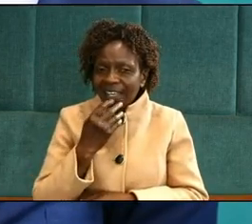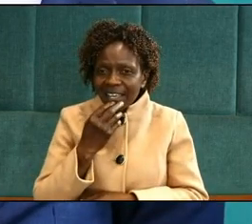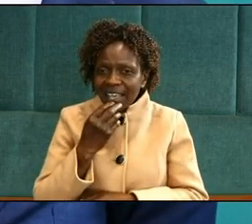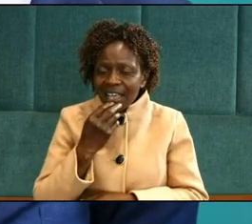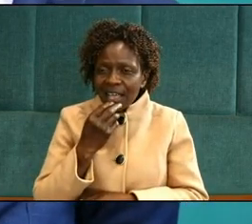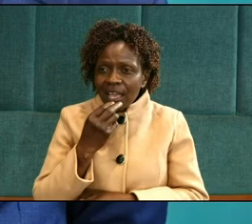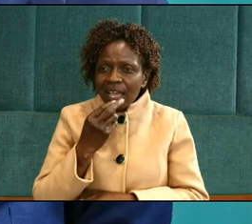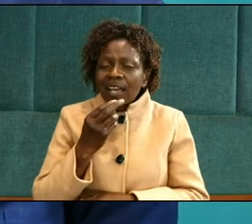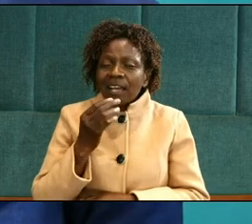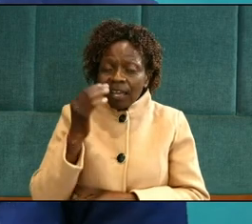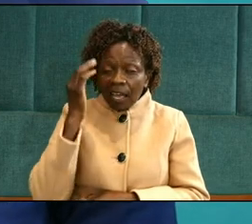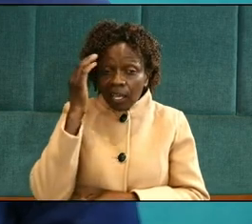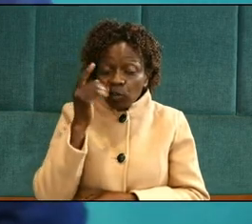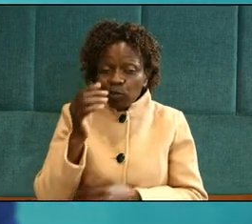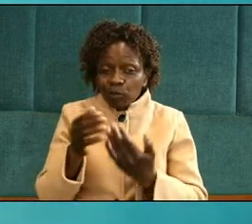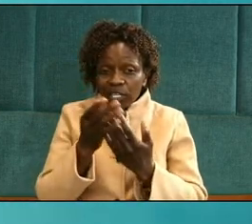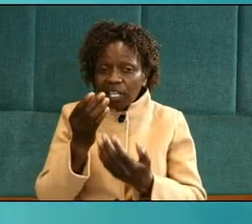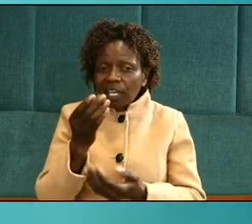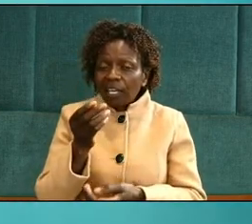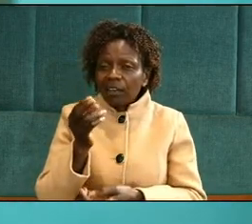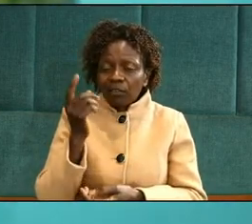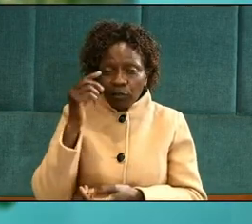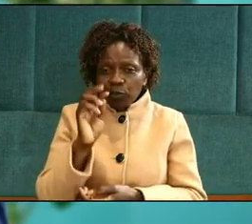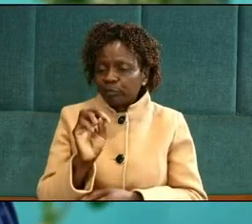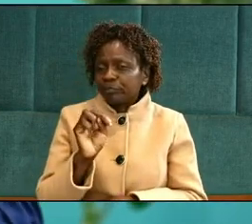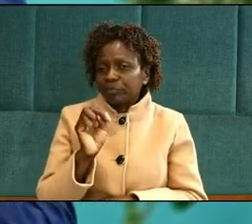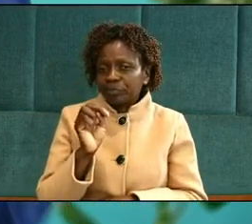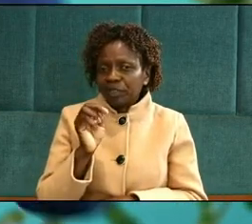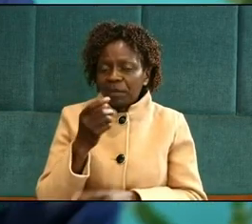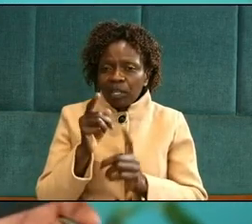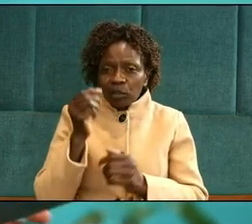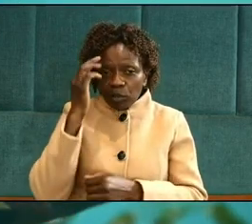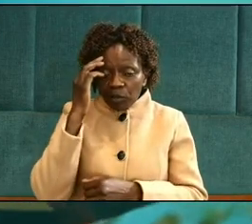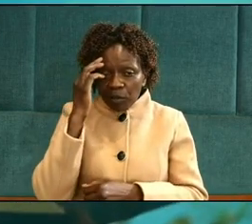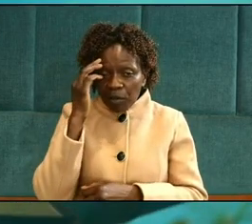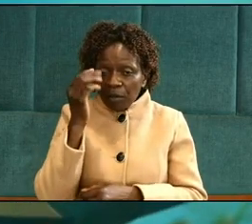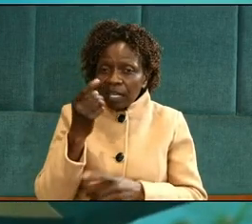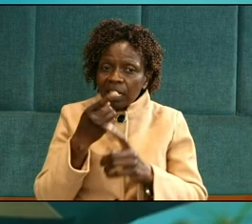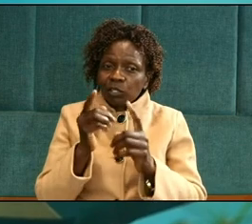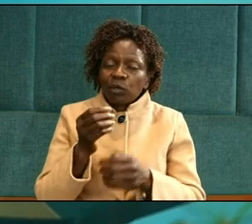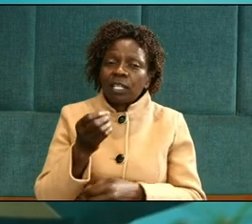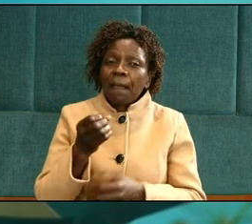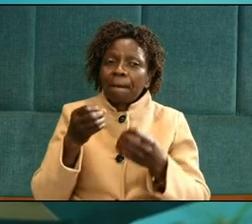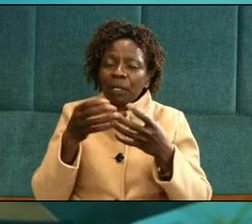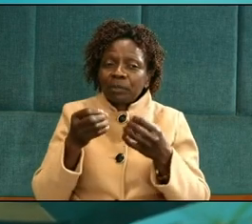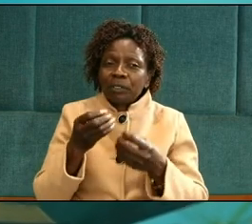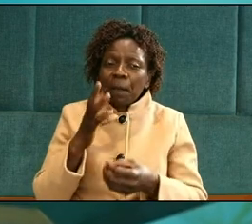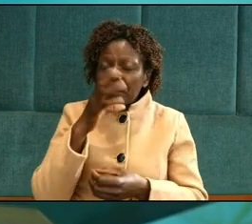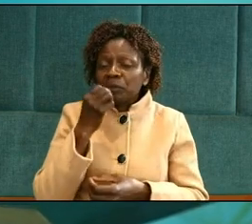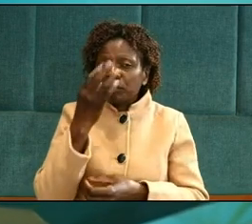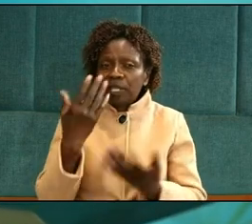say, I knew he couldn't take care of you. But anyway, you should know that you are the most beautiful thing that ever happened in my